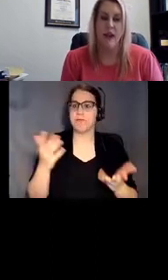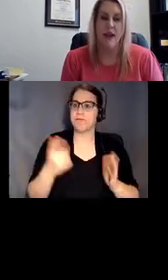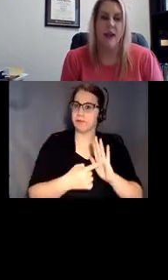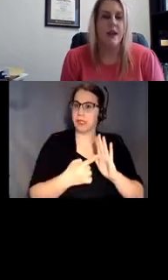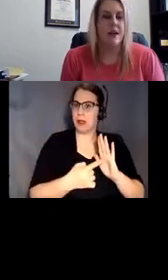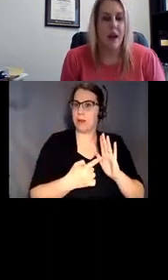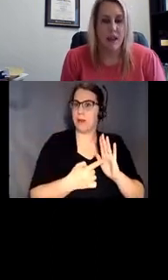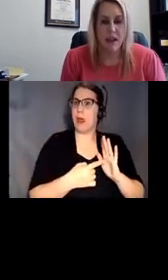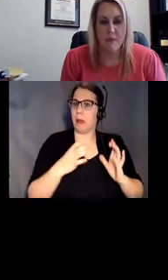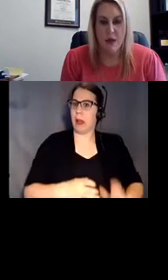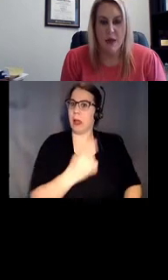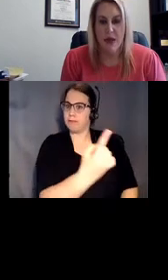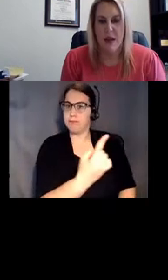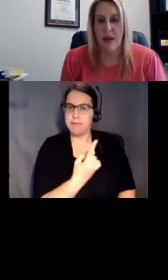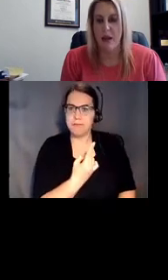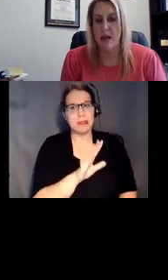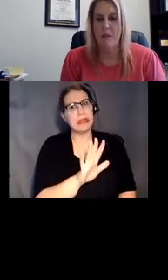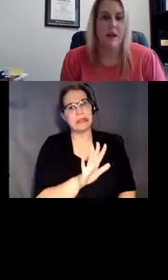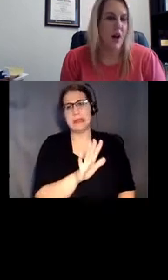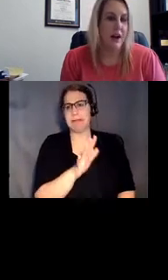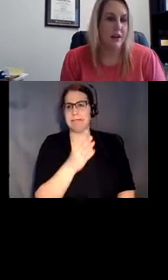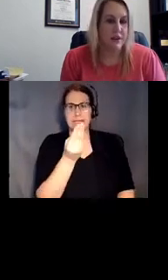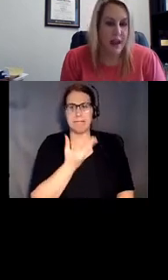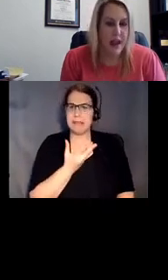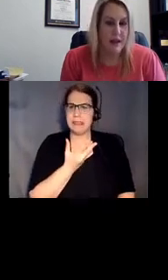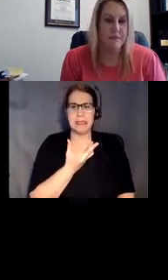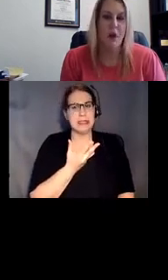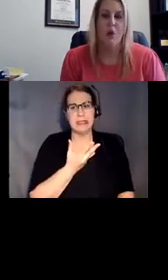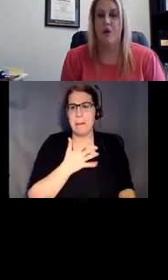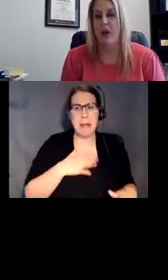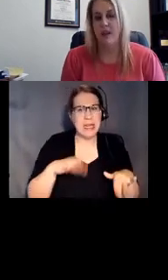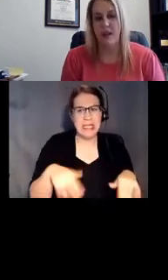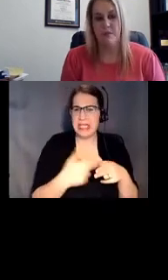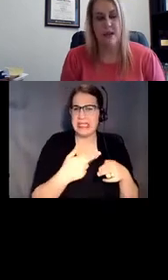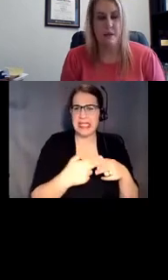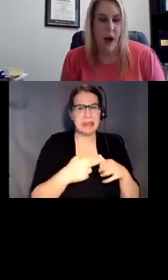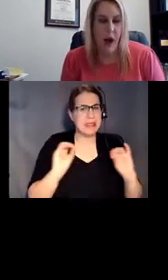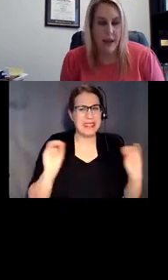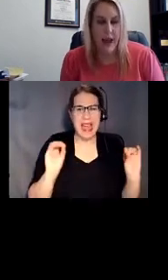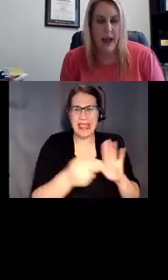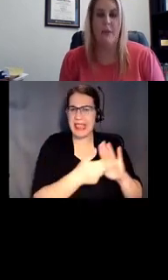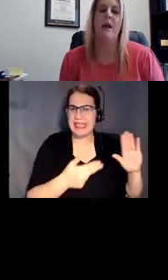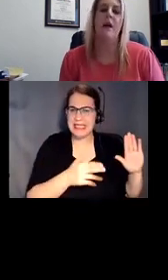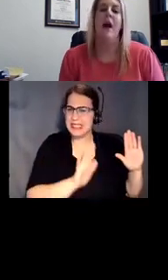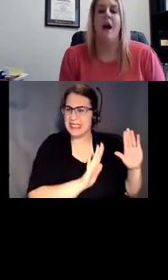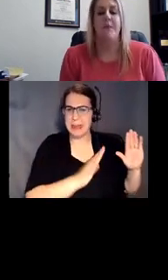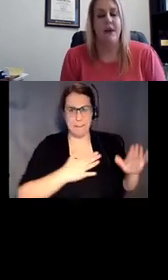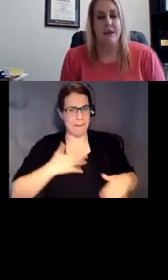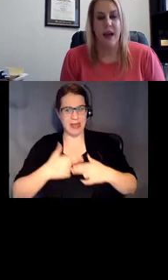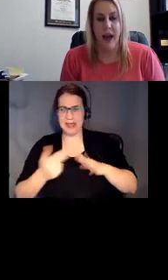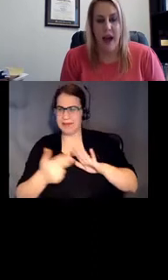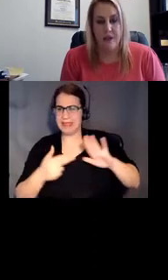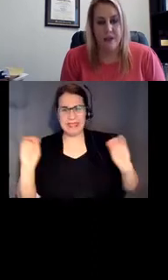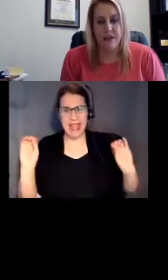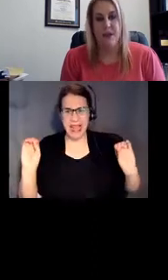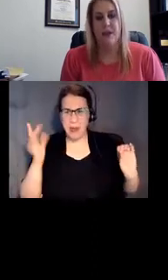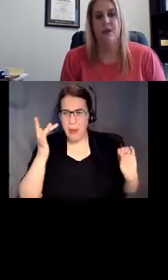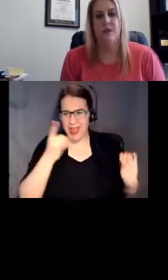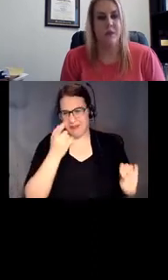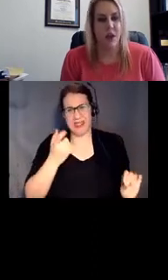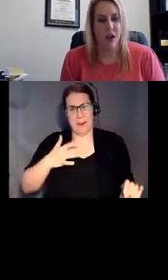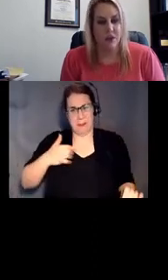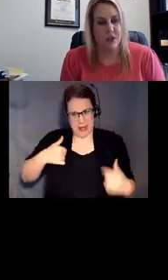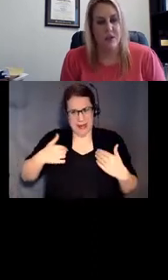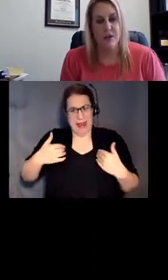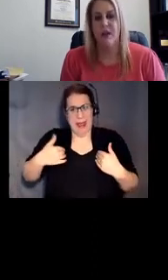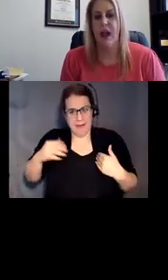will say, nothing can be in my child's name, or nothing can be in my name because I have a disability, or